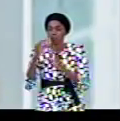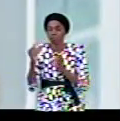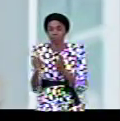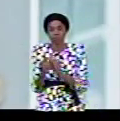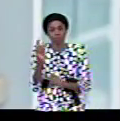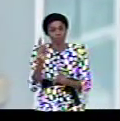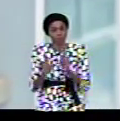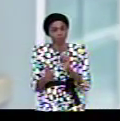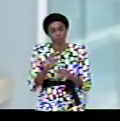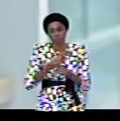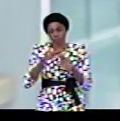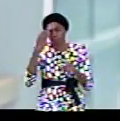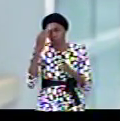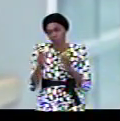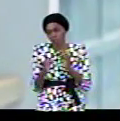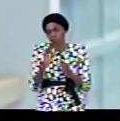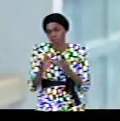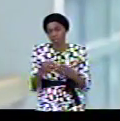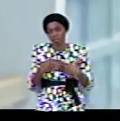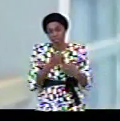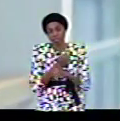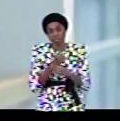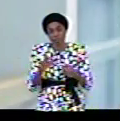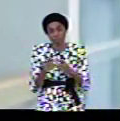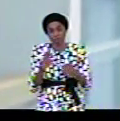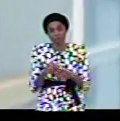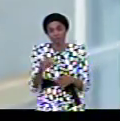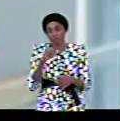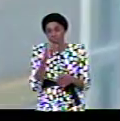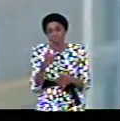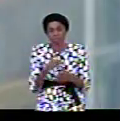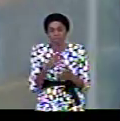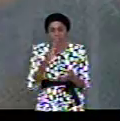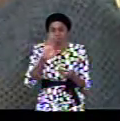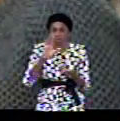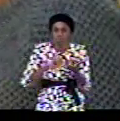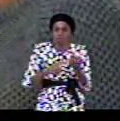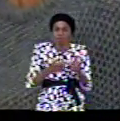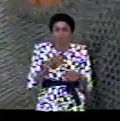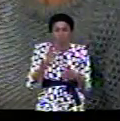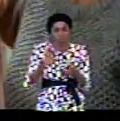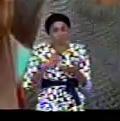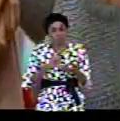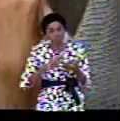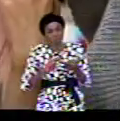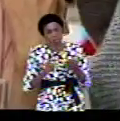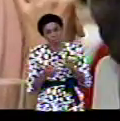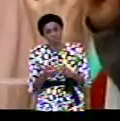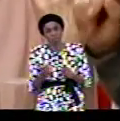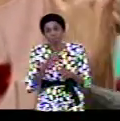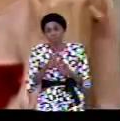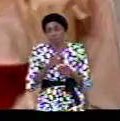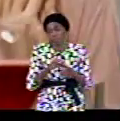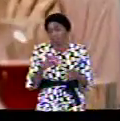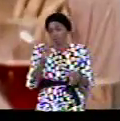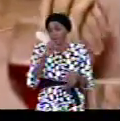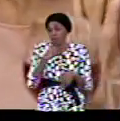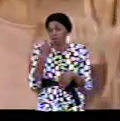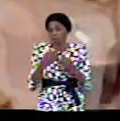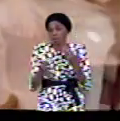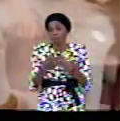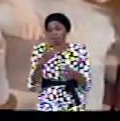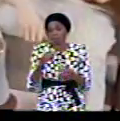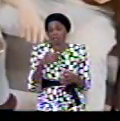are saved or not, they're just acquaintances or their friends or their relations or whoever they are. When you see